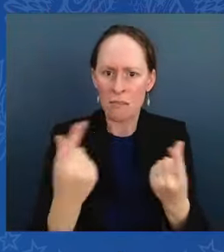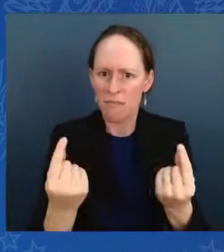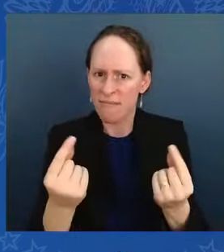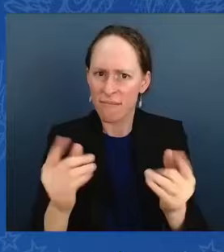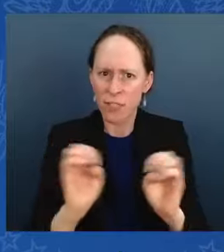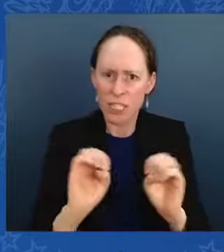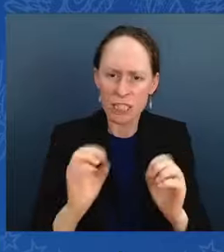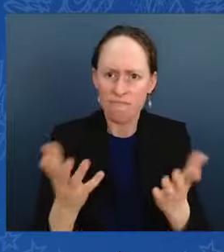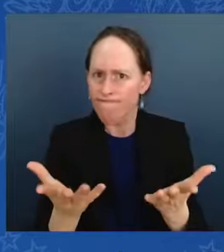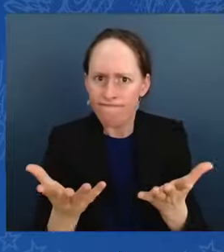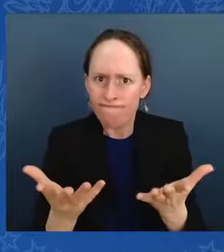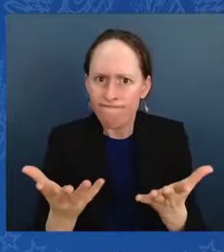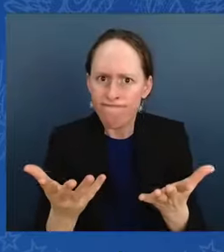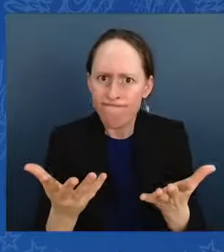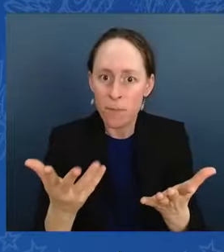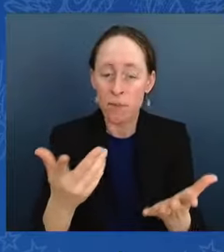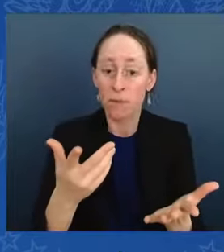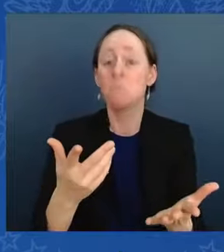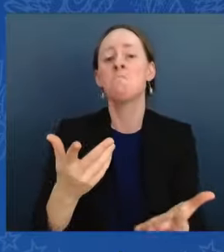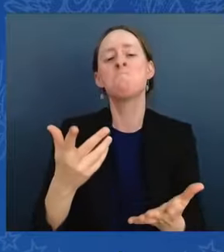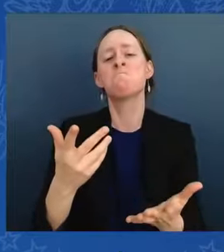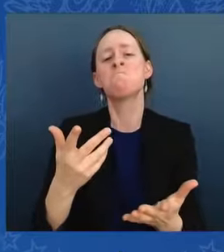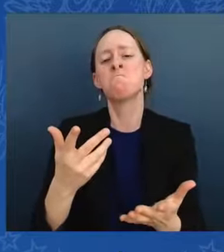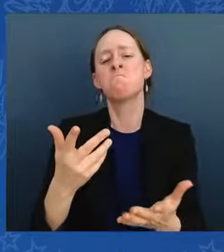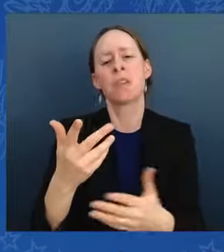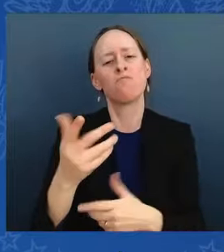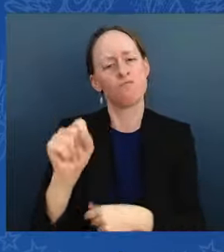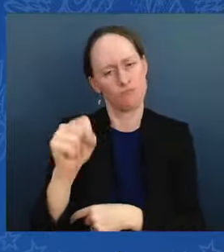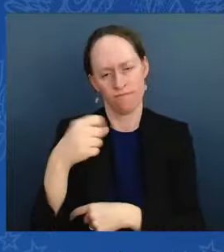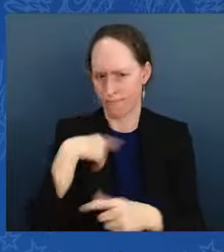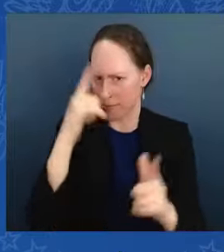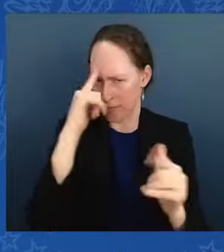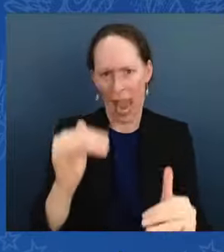needing approval. Will that get approved? Okay, guys. Yes? Thank